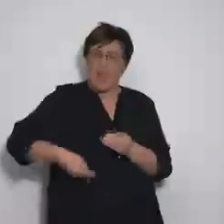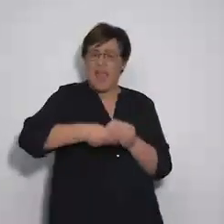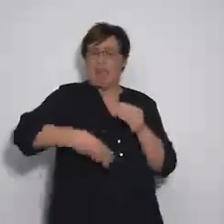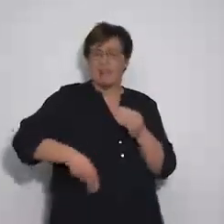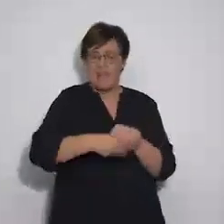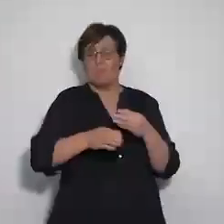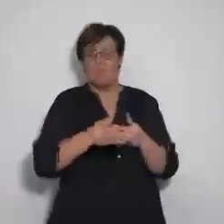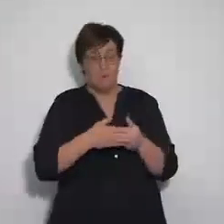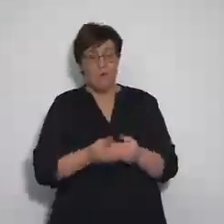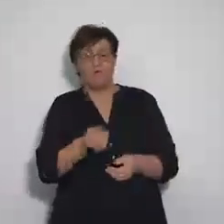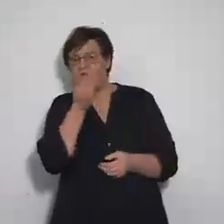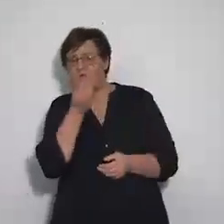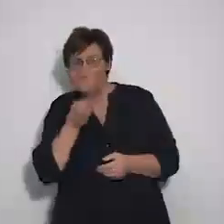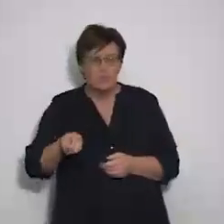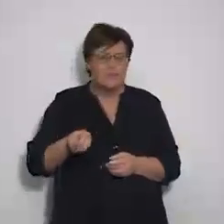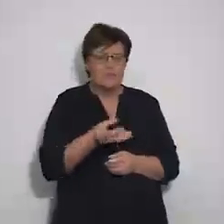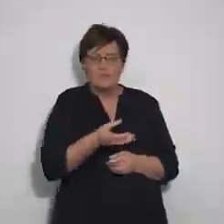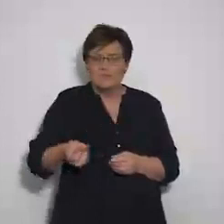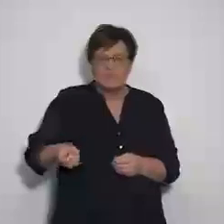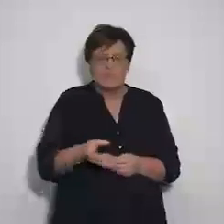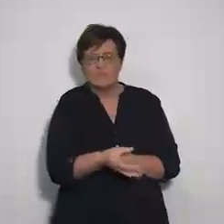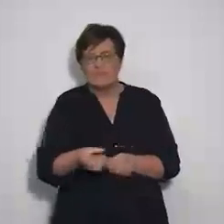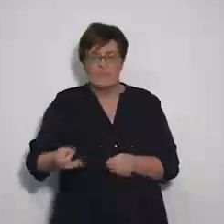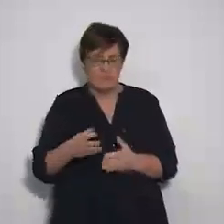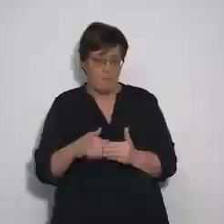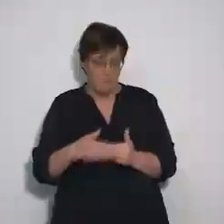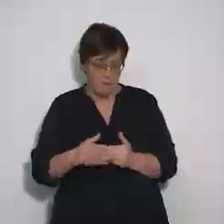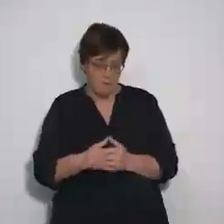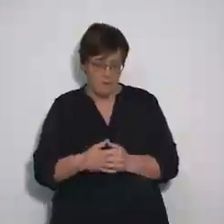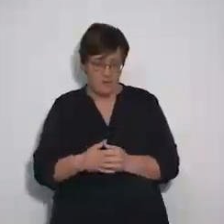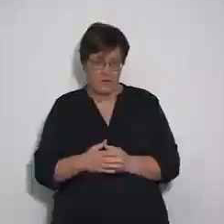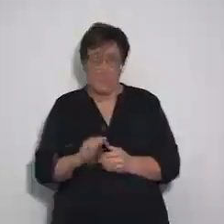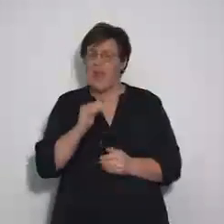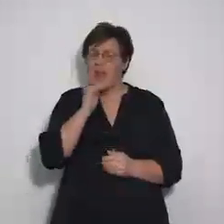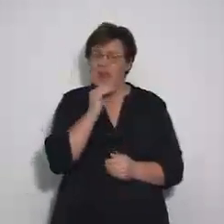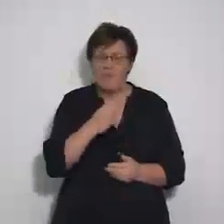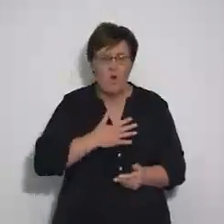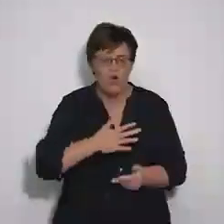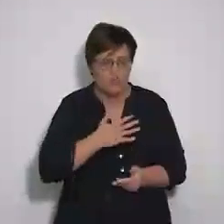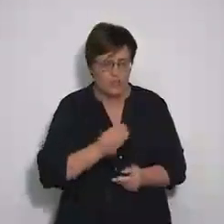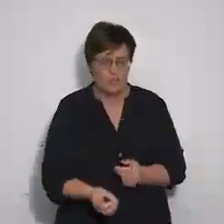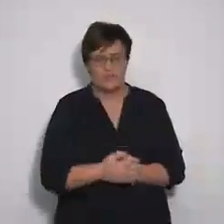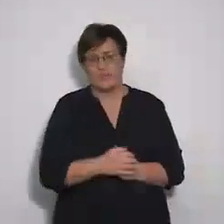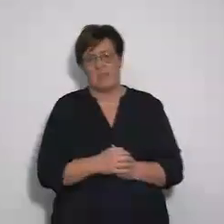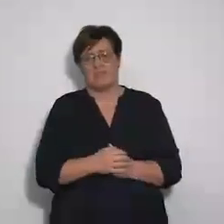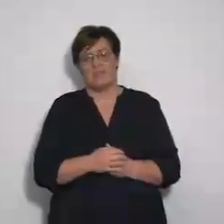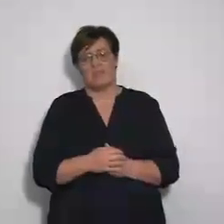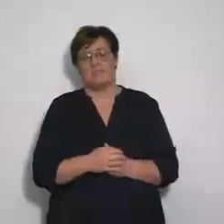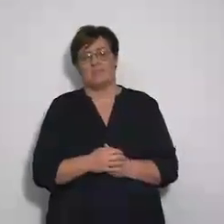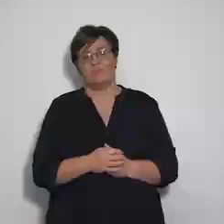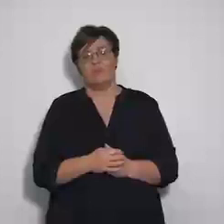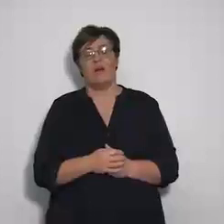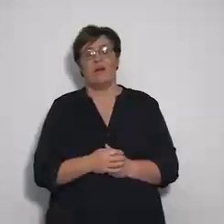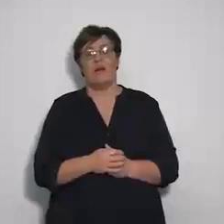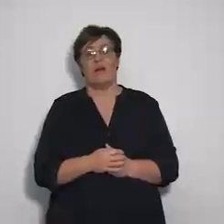All the time there's going to be feeding in of adequate nutrients, adequate oxygen, and we're going